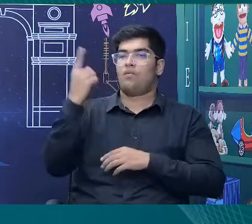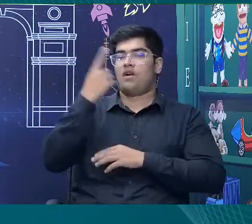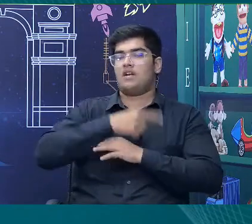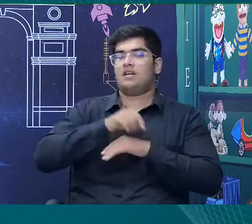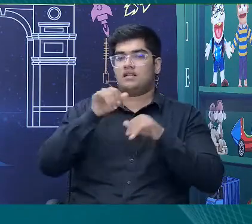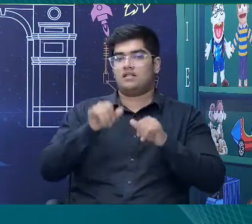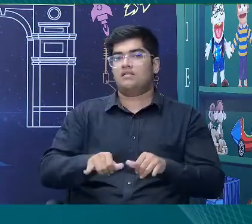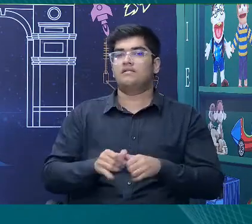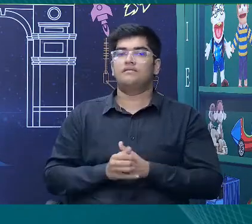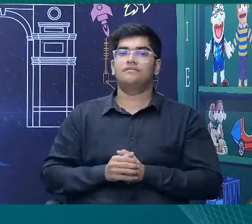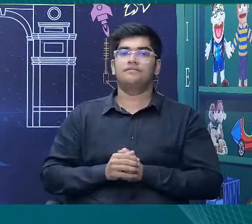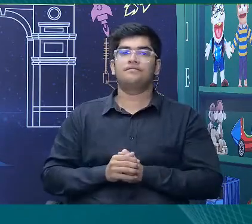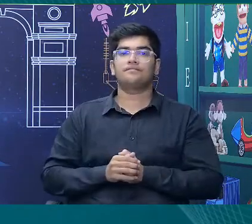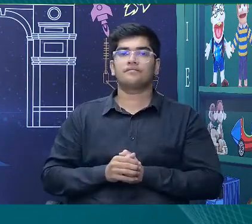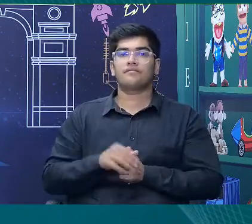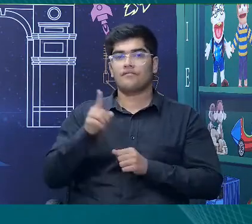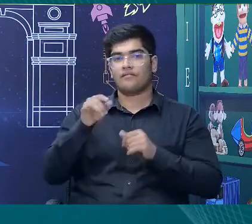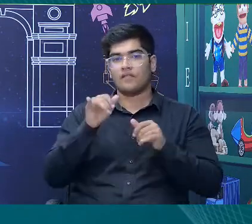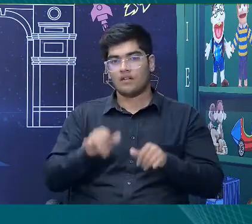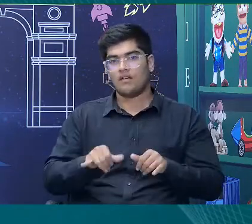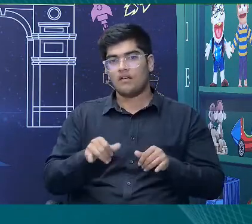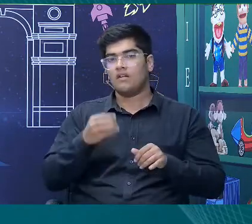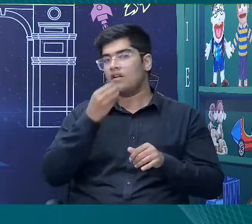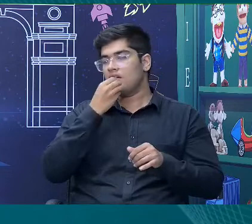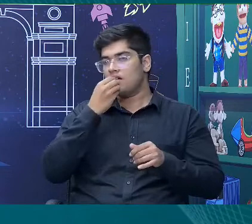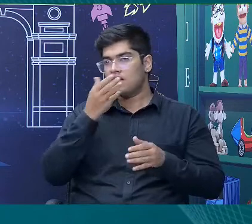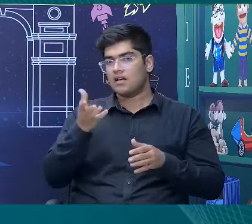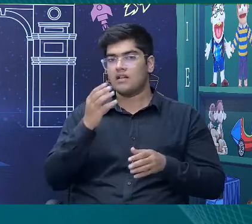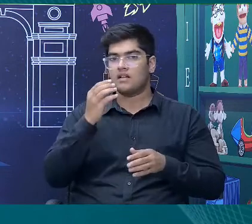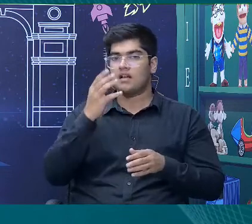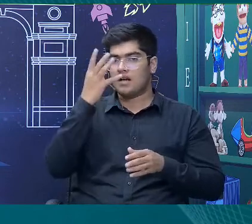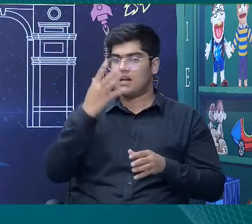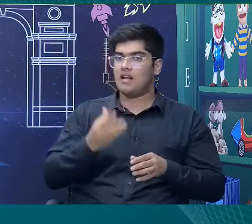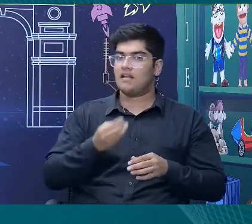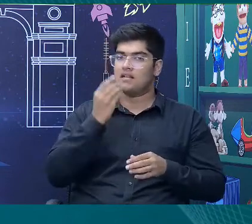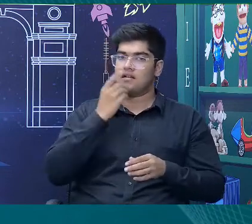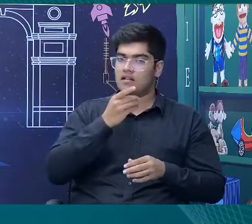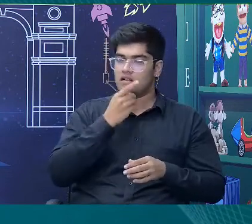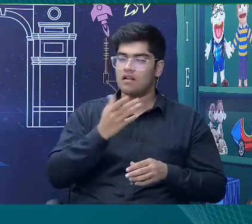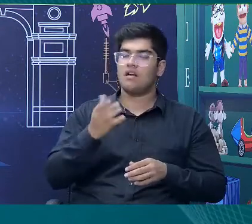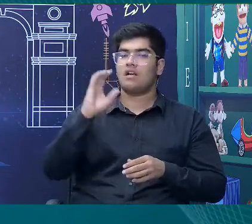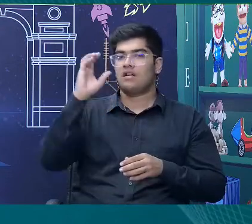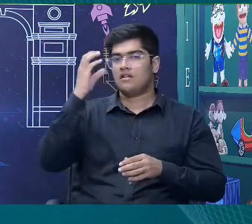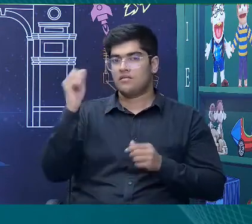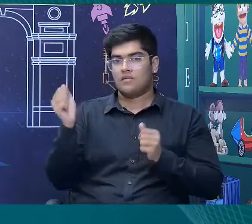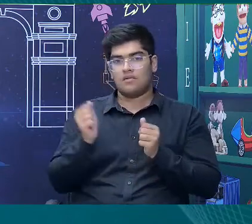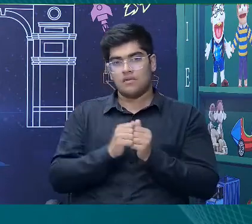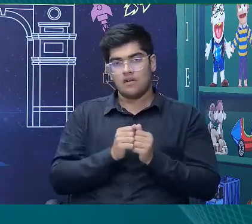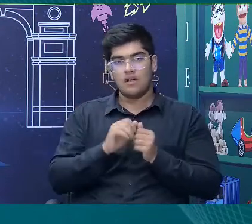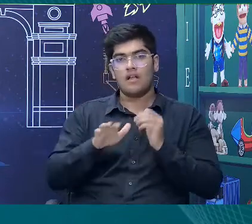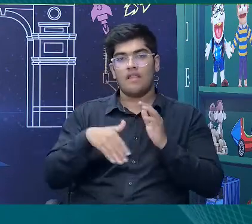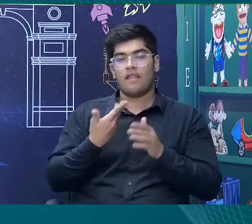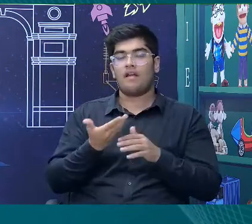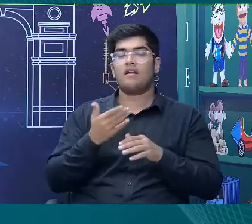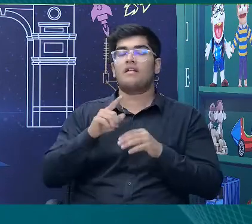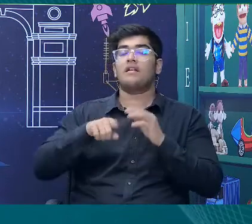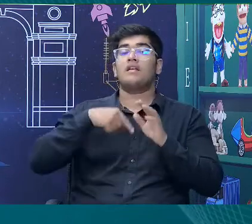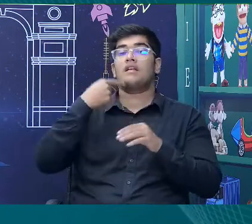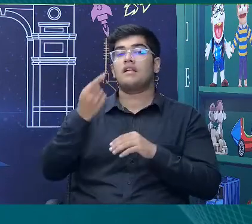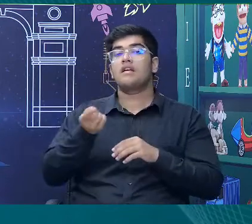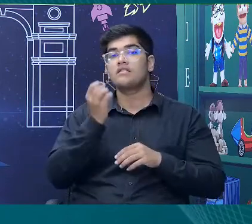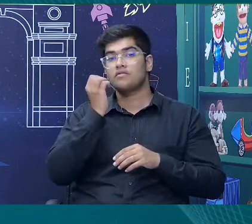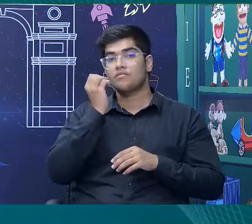more day. So he stays, he eats with them, he celebrates Christmas, and the next